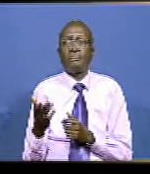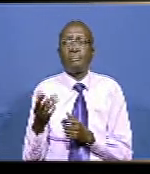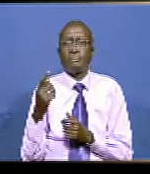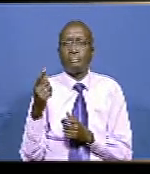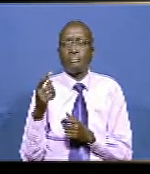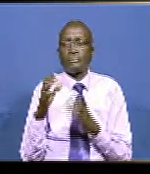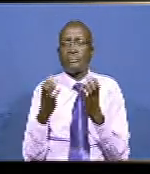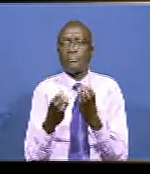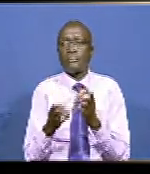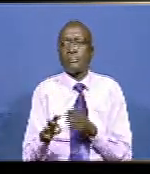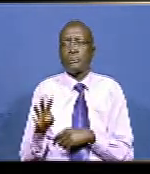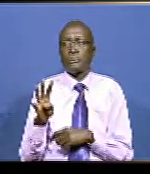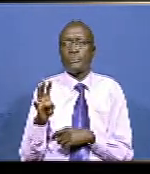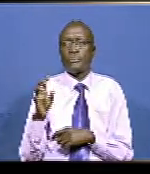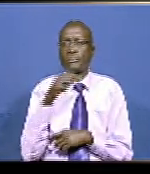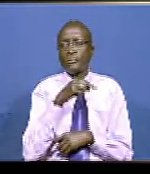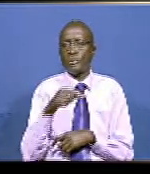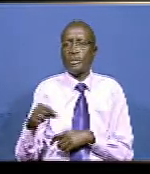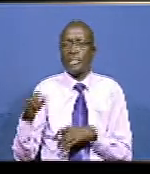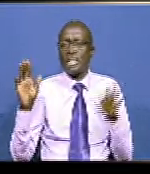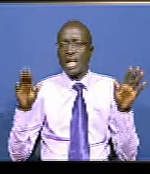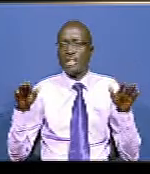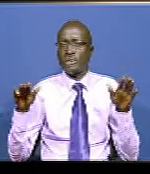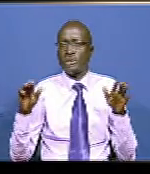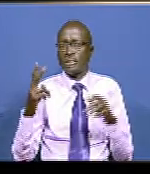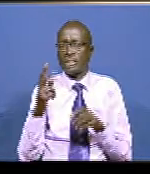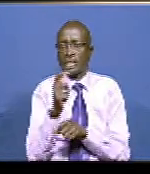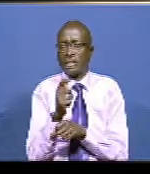Standard 4 at Queen of Angels, it was in second term. And